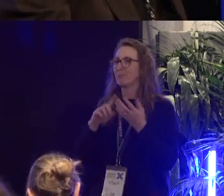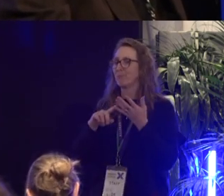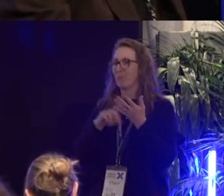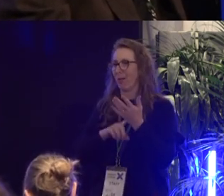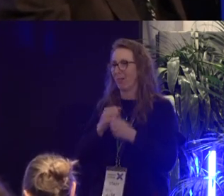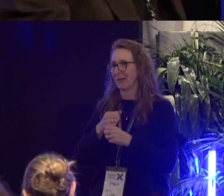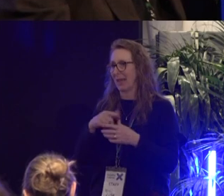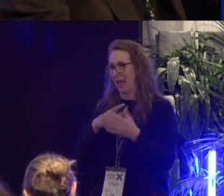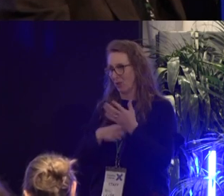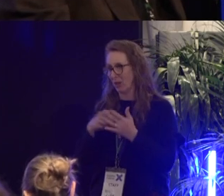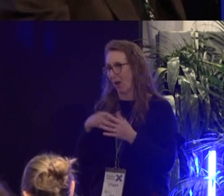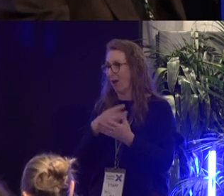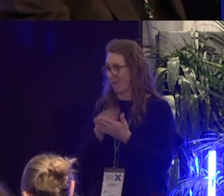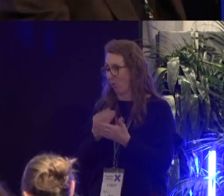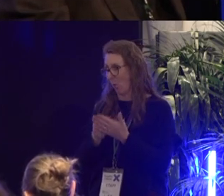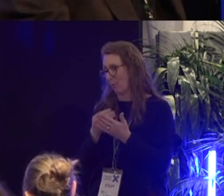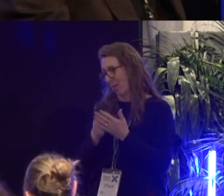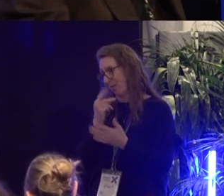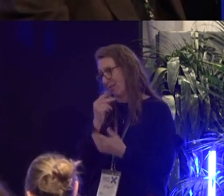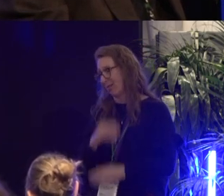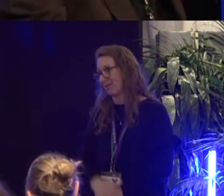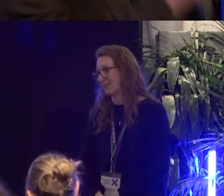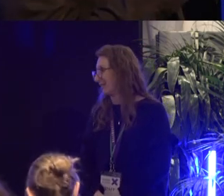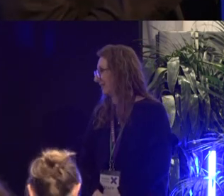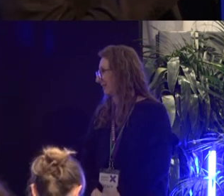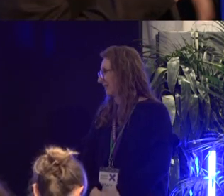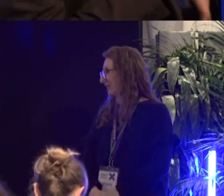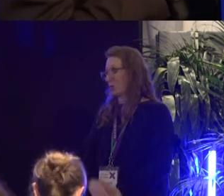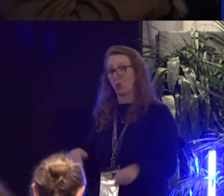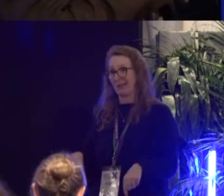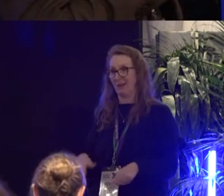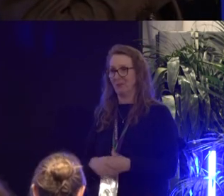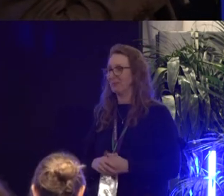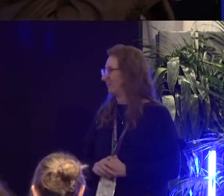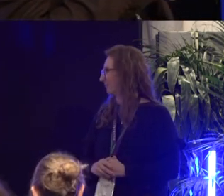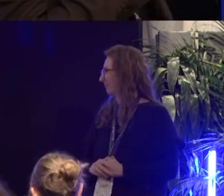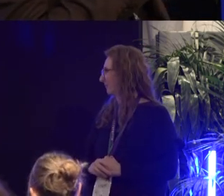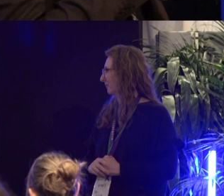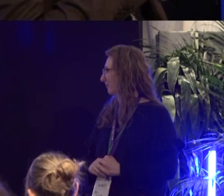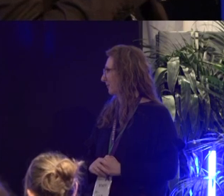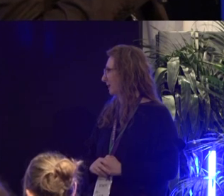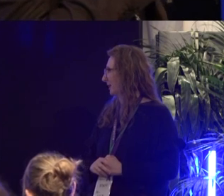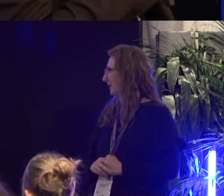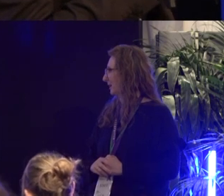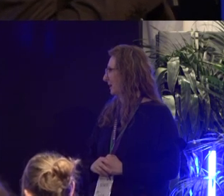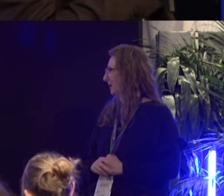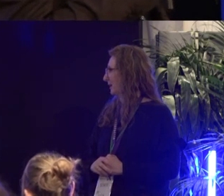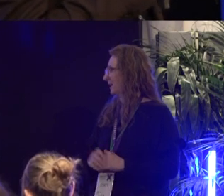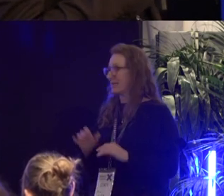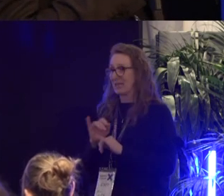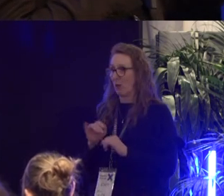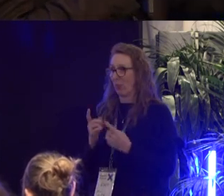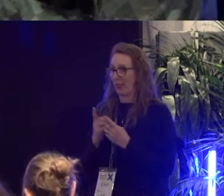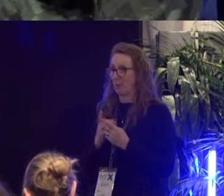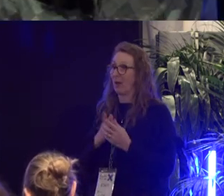very affordable. Yeah. Time. I am mad. Definitely guilty of that. A terrible thing to confess about going to see a film twice.